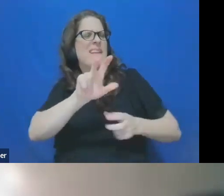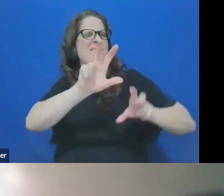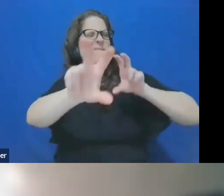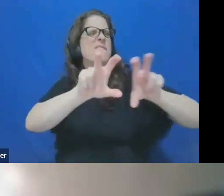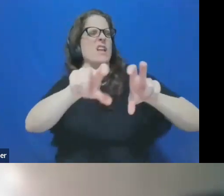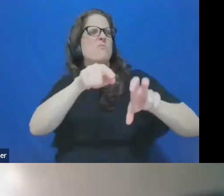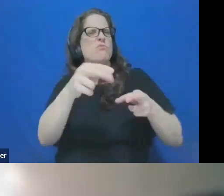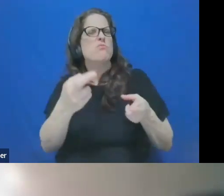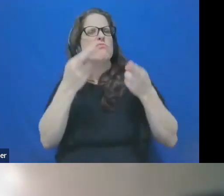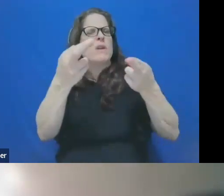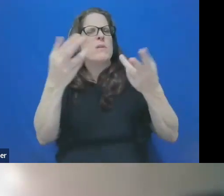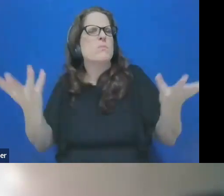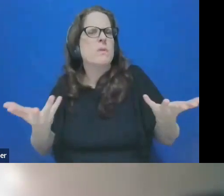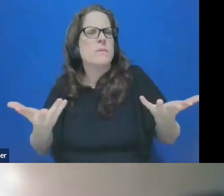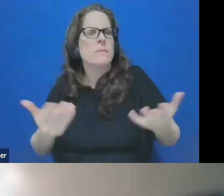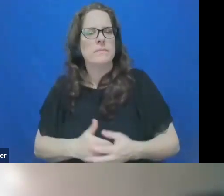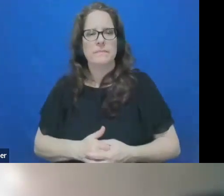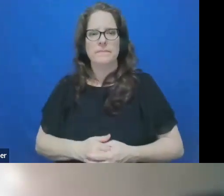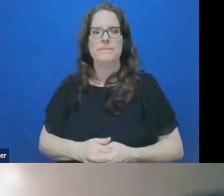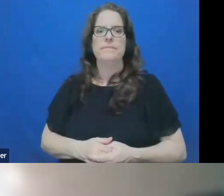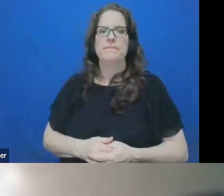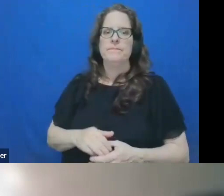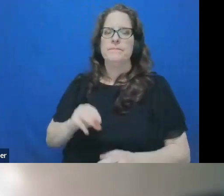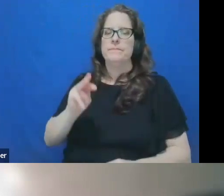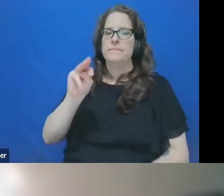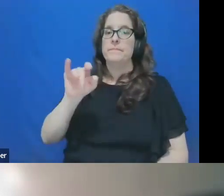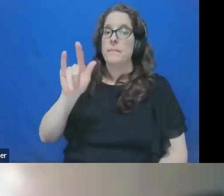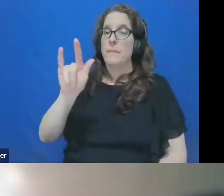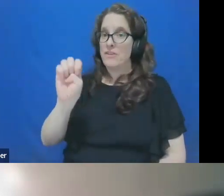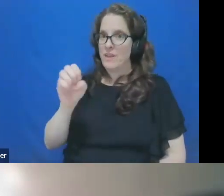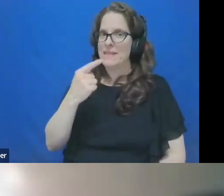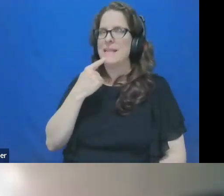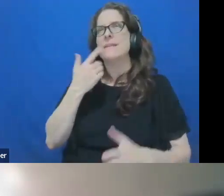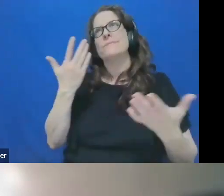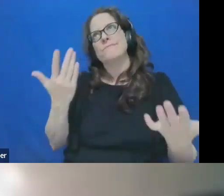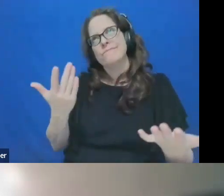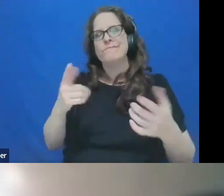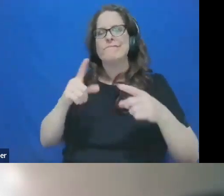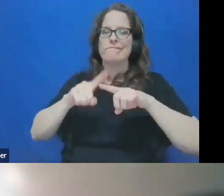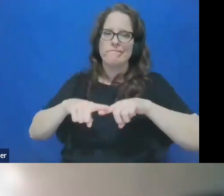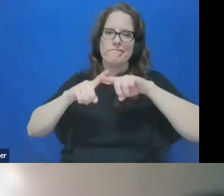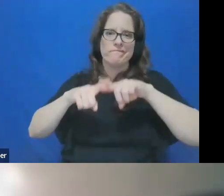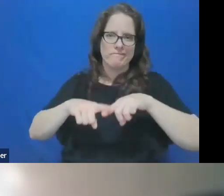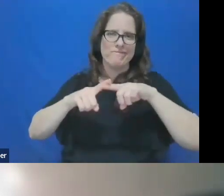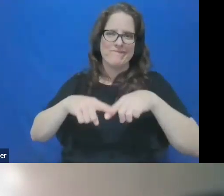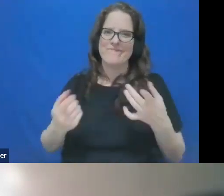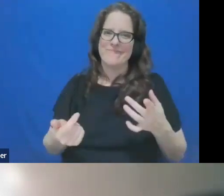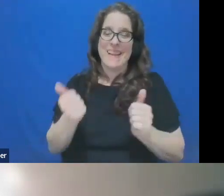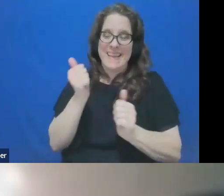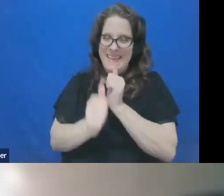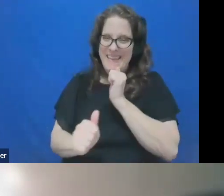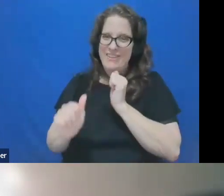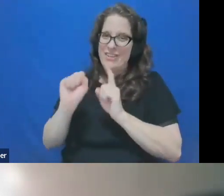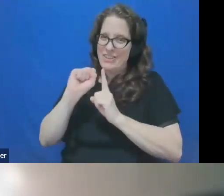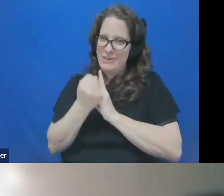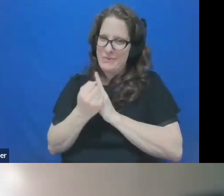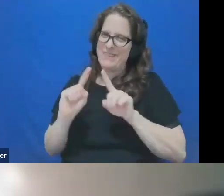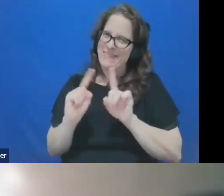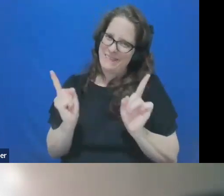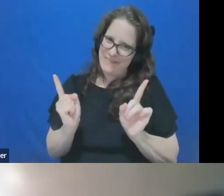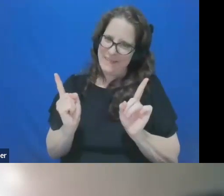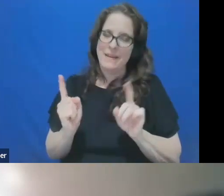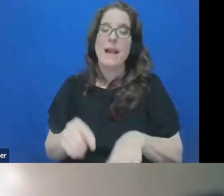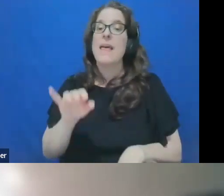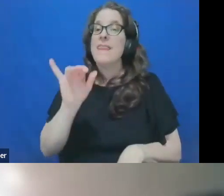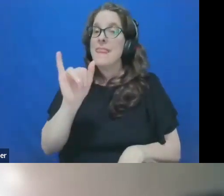So every case is a little bit different, and so that's why it should be outlined in the